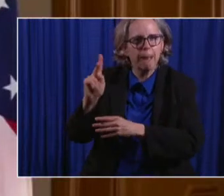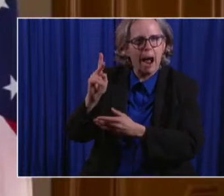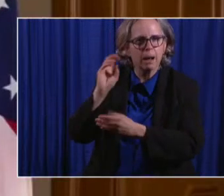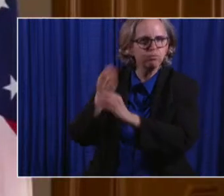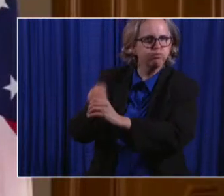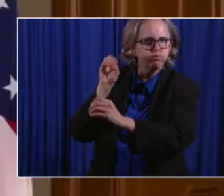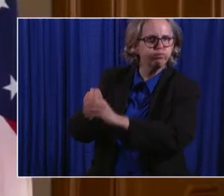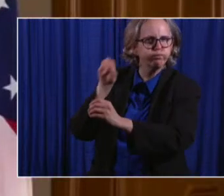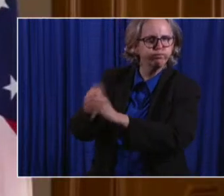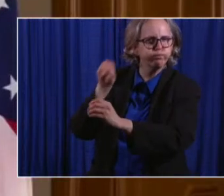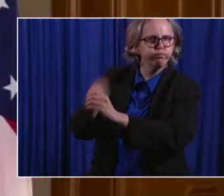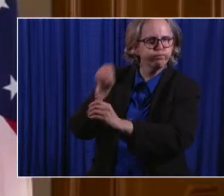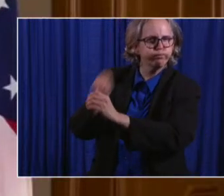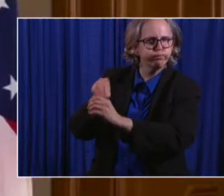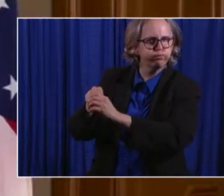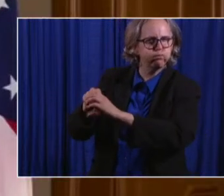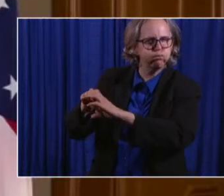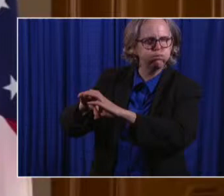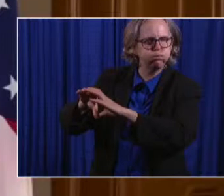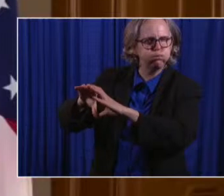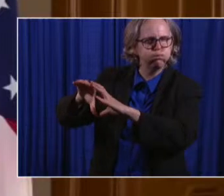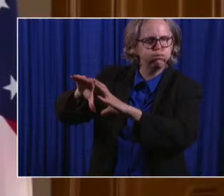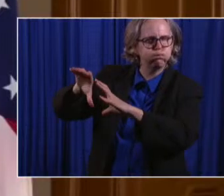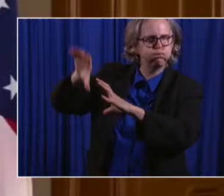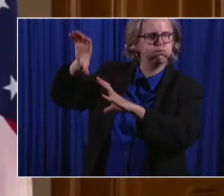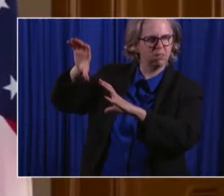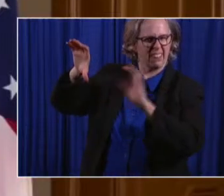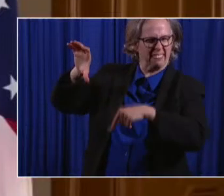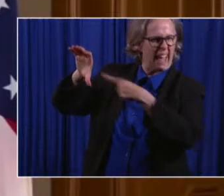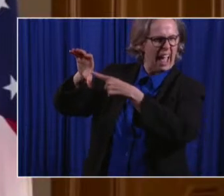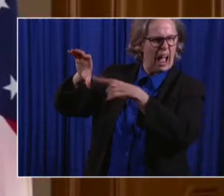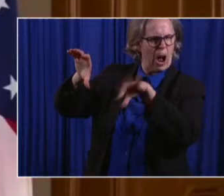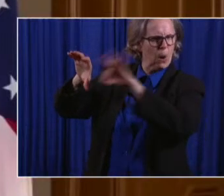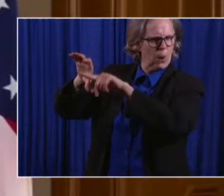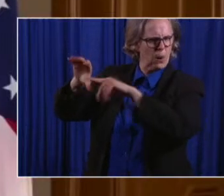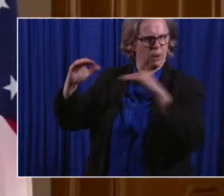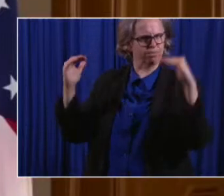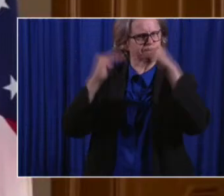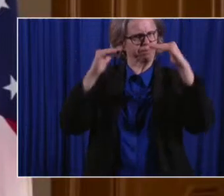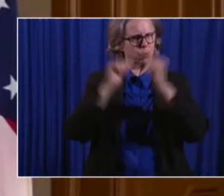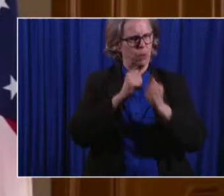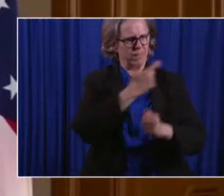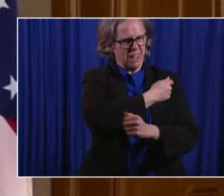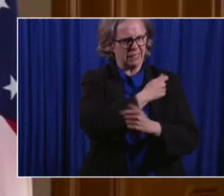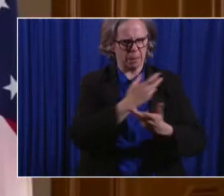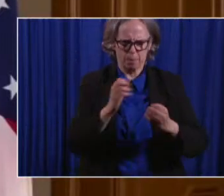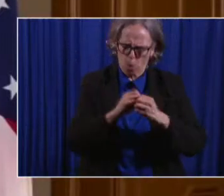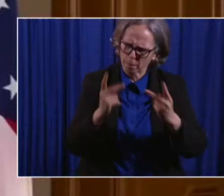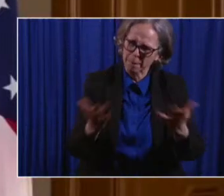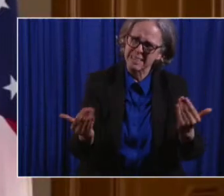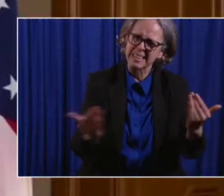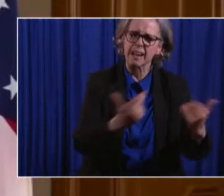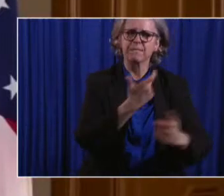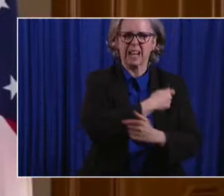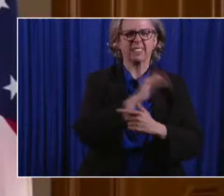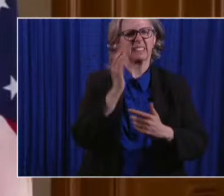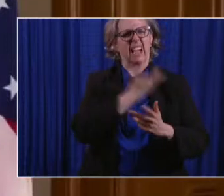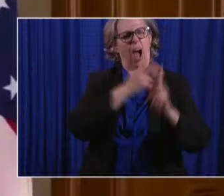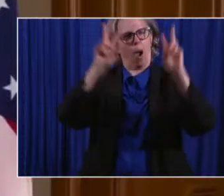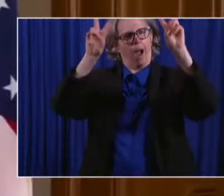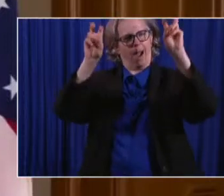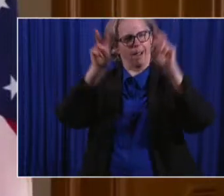mean, if we got not one extra one beyond today, and that's not going to be what happens, but it certainly would have been worth